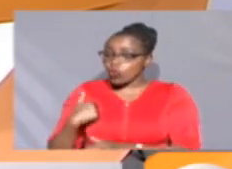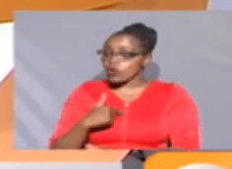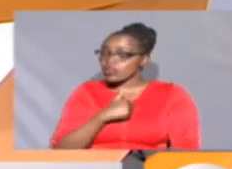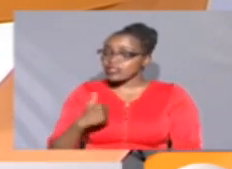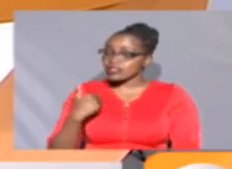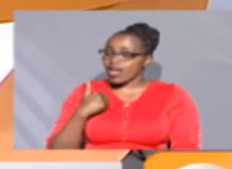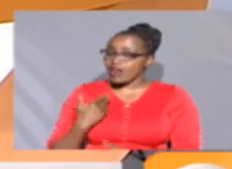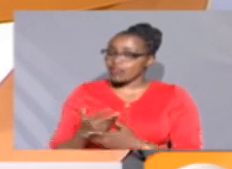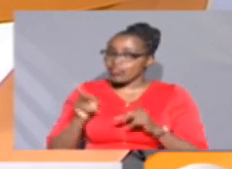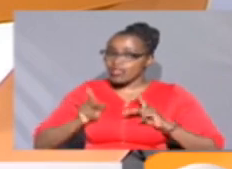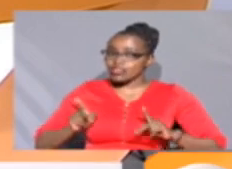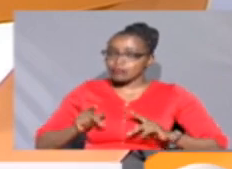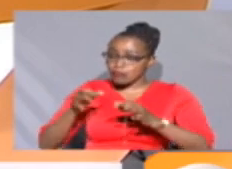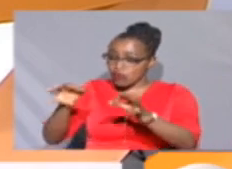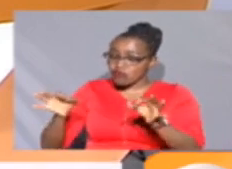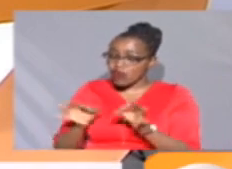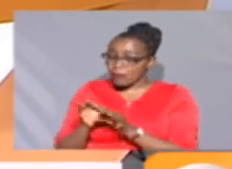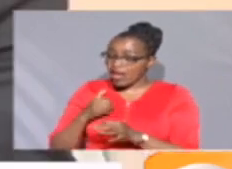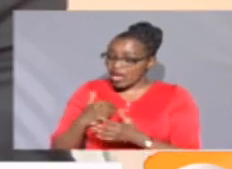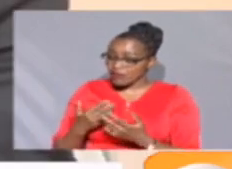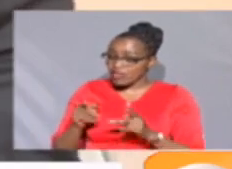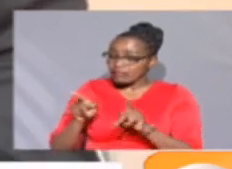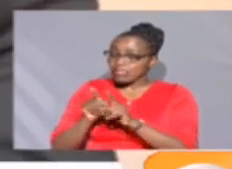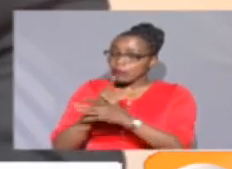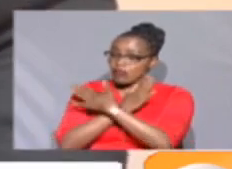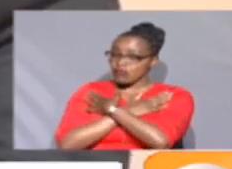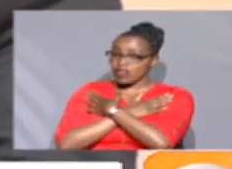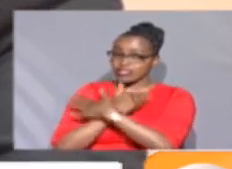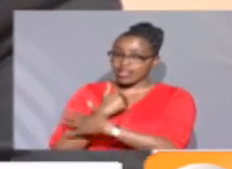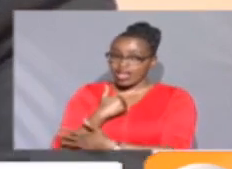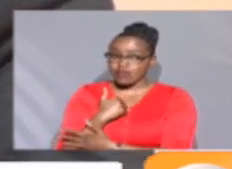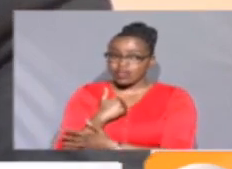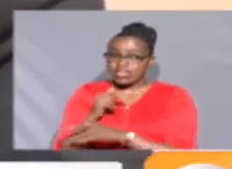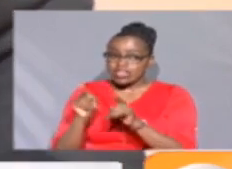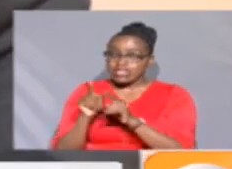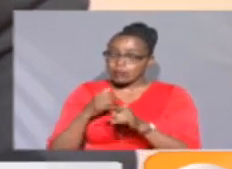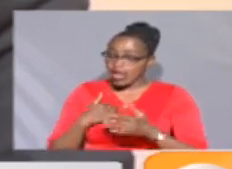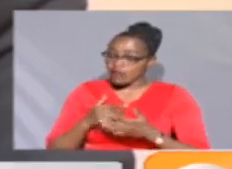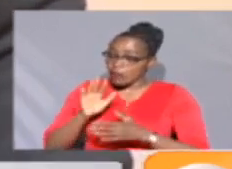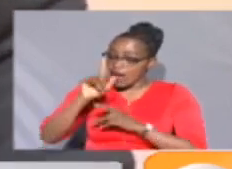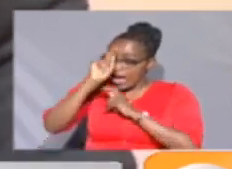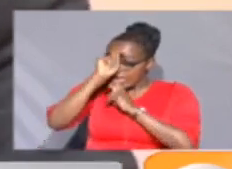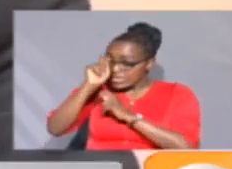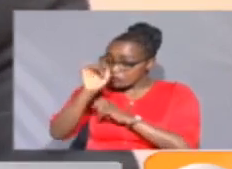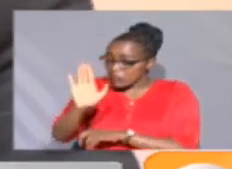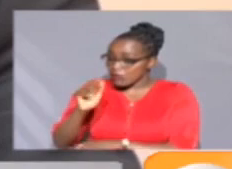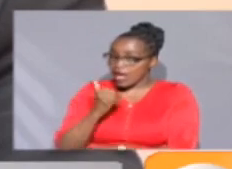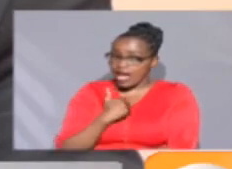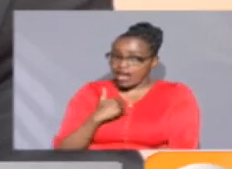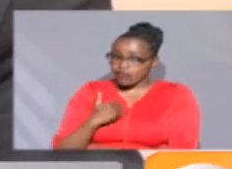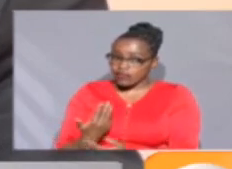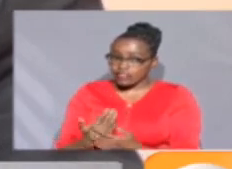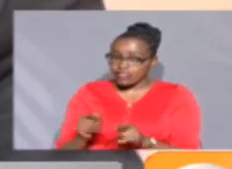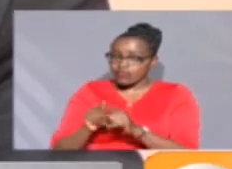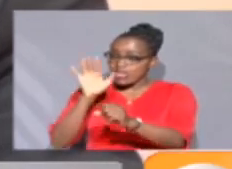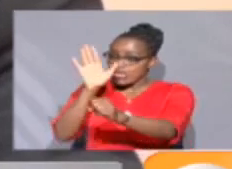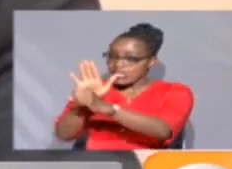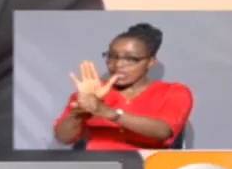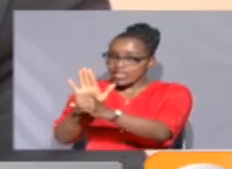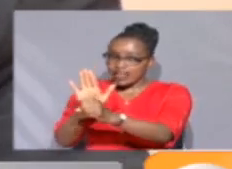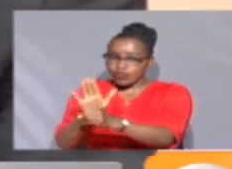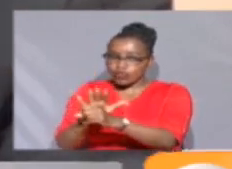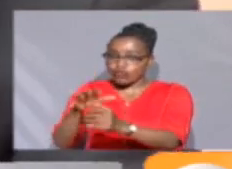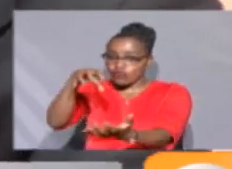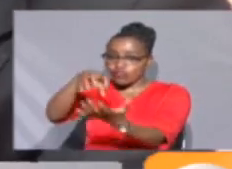are innocent. These people are families. These people are friends. These people still have their dignity. In very many, of